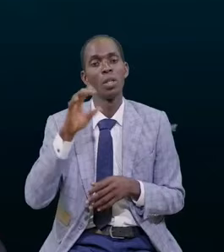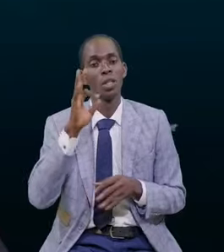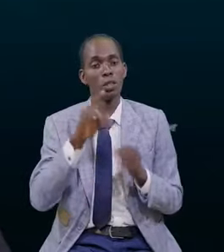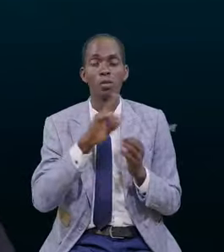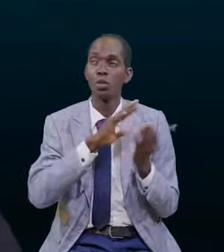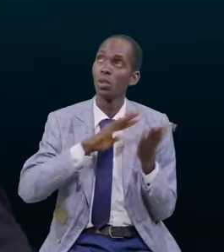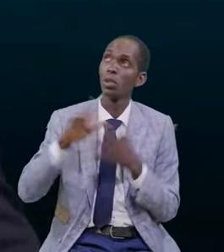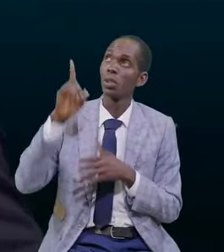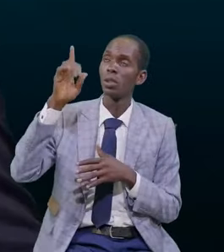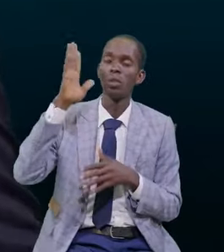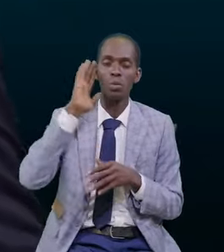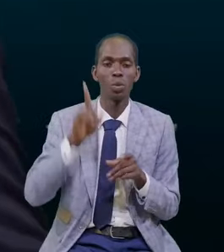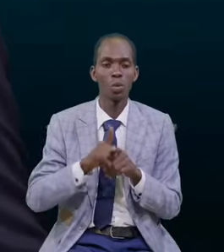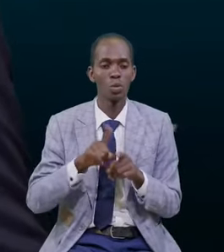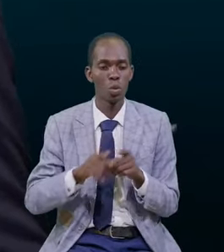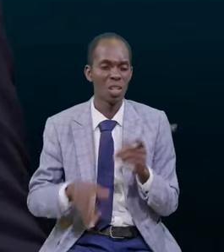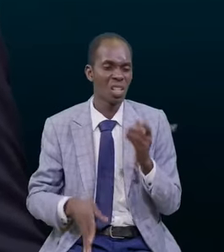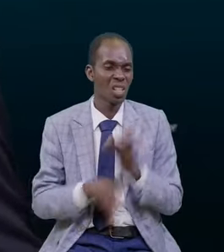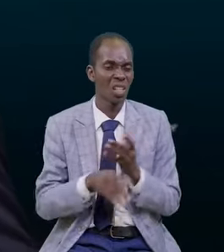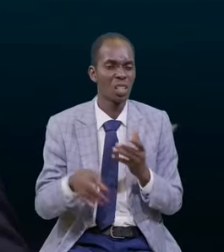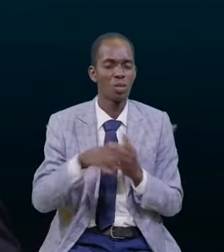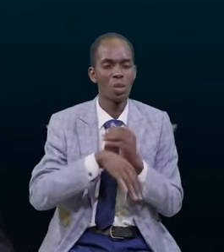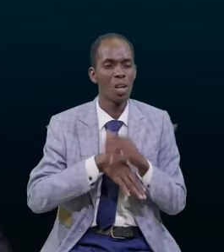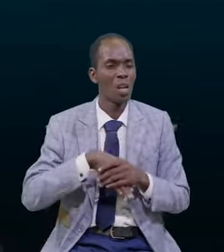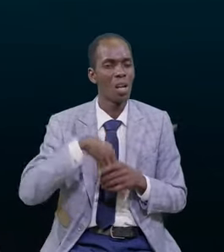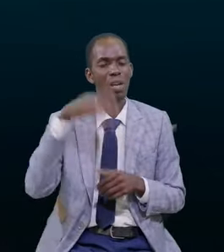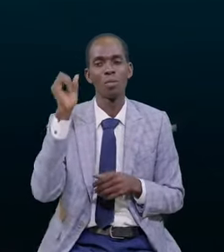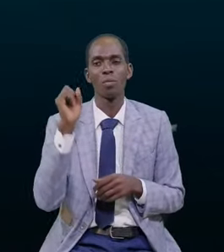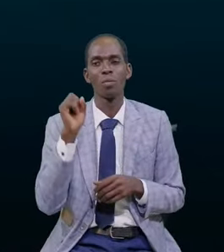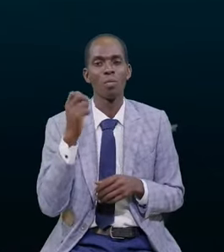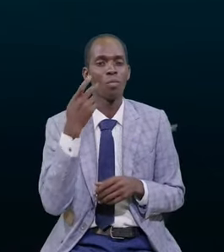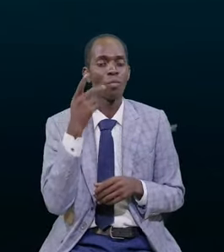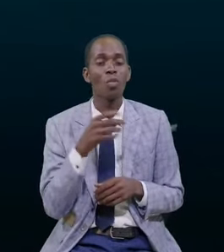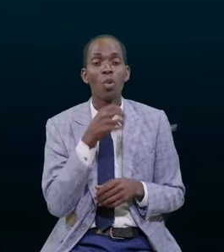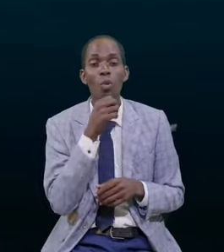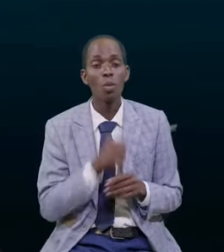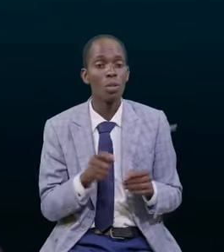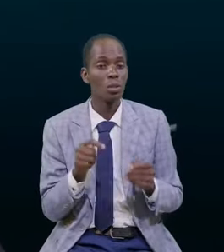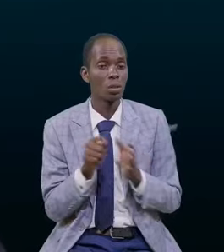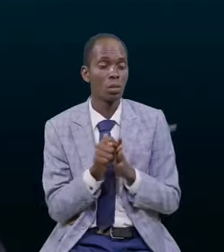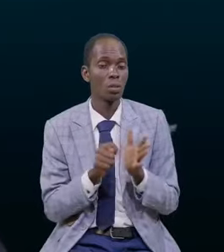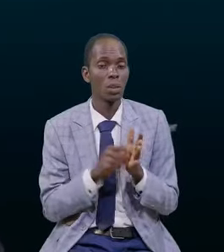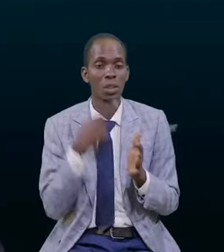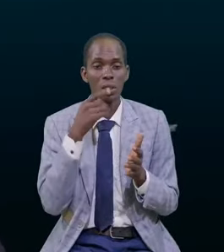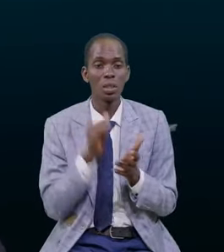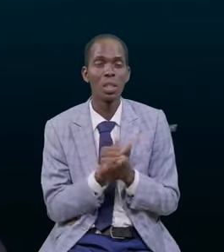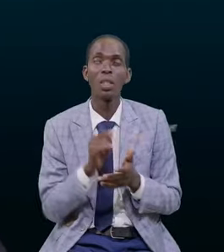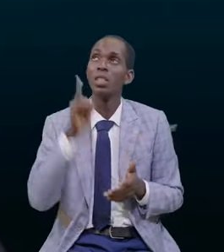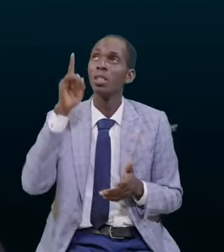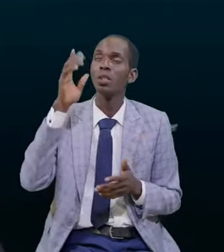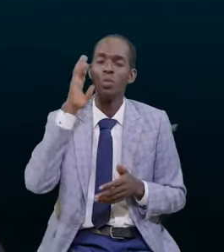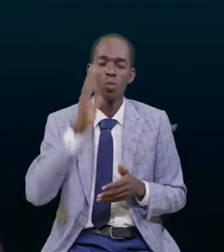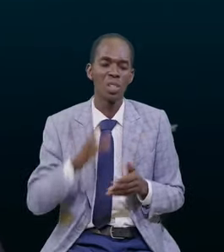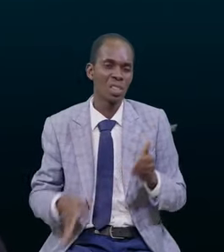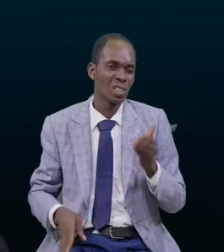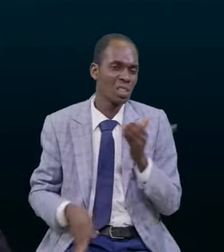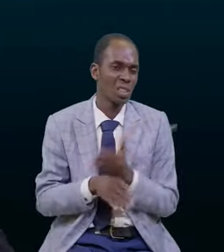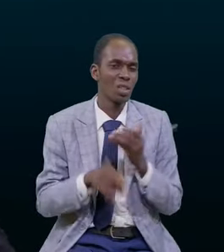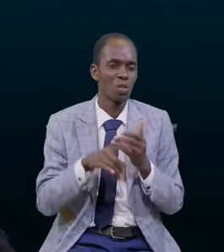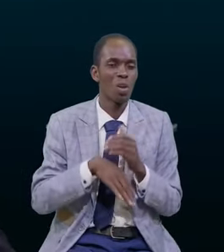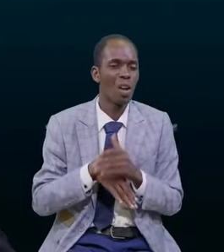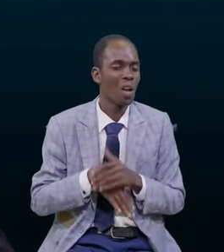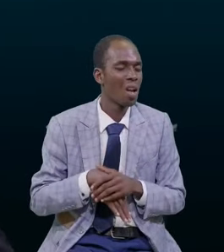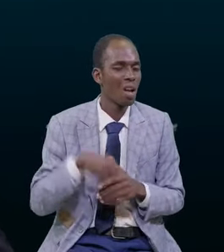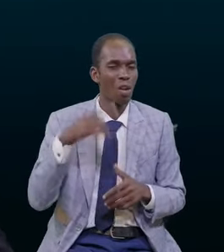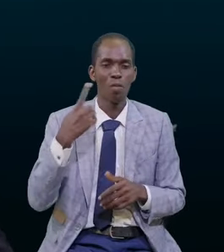forever he will cast the Old Testament he will cast the of forever that's what will happen is that just David look at